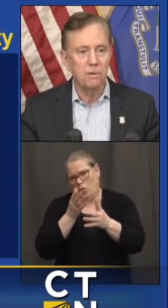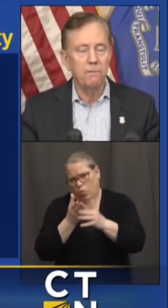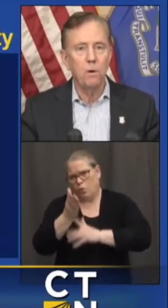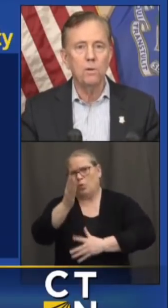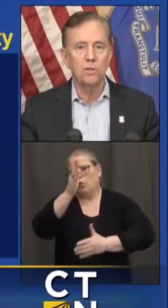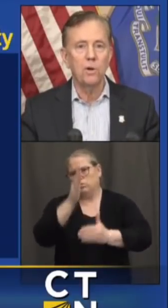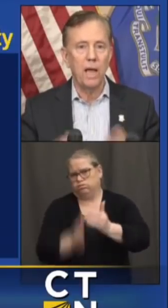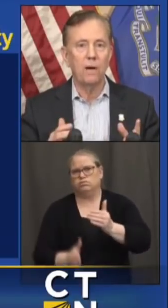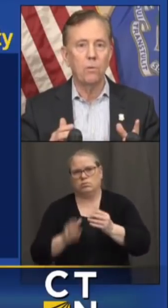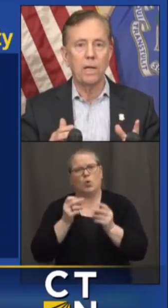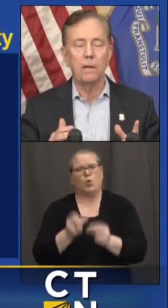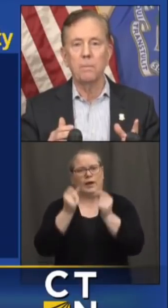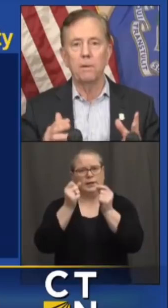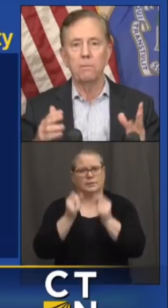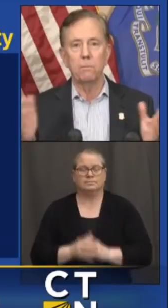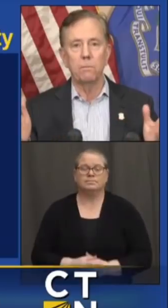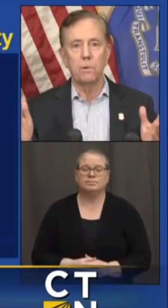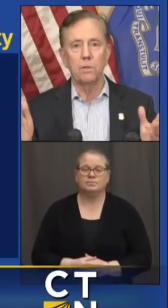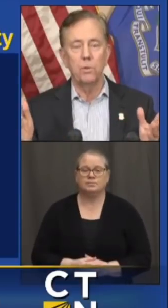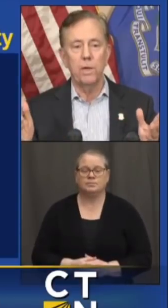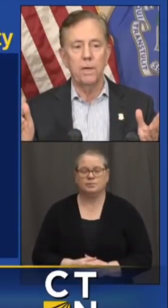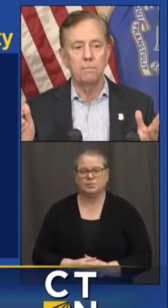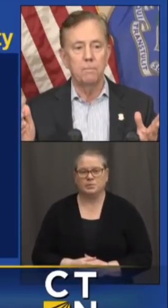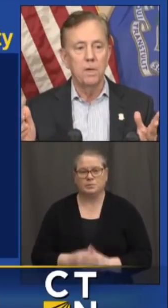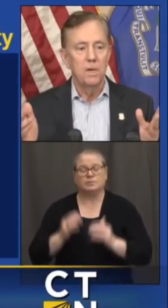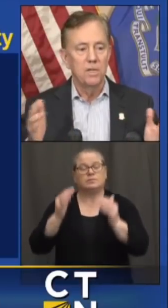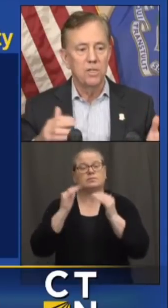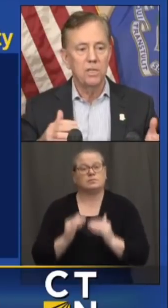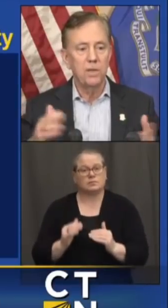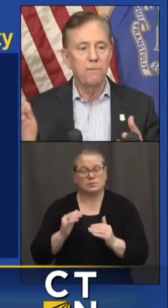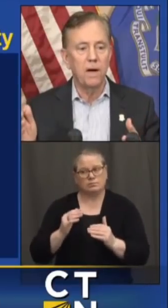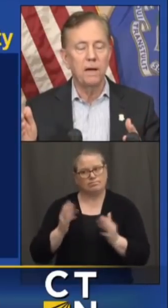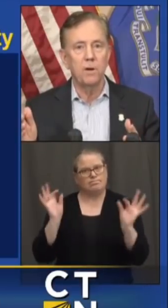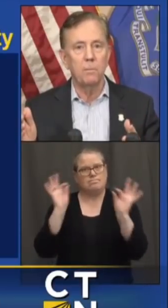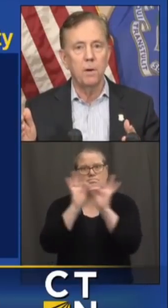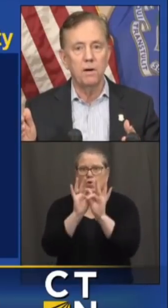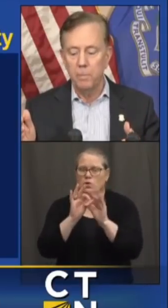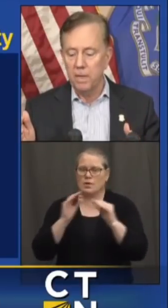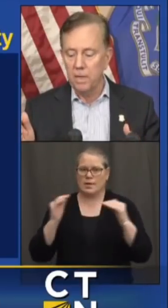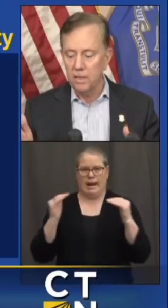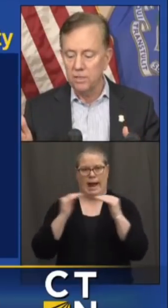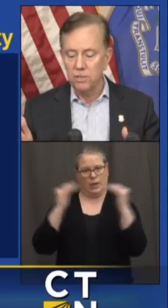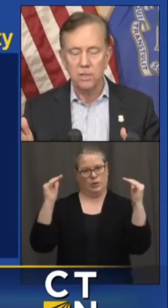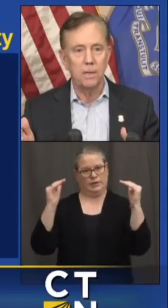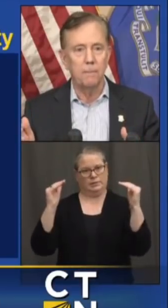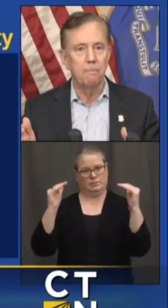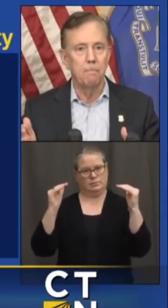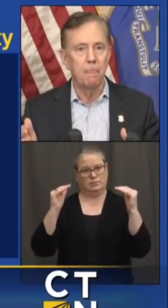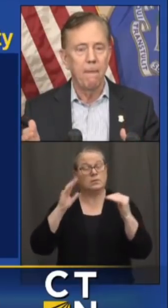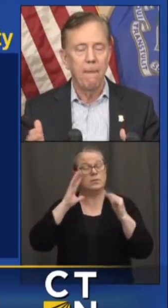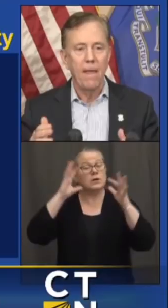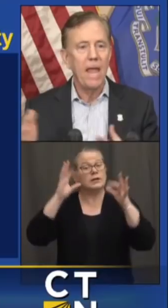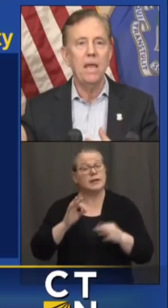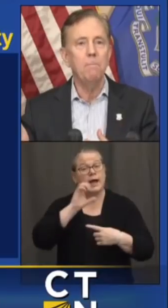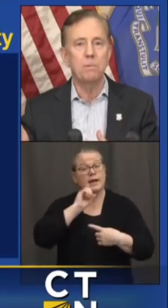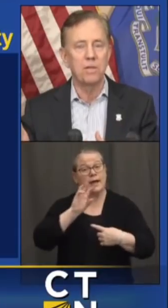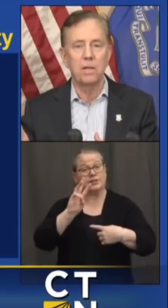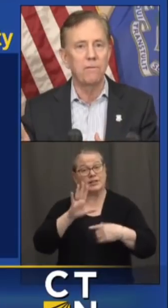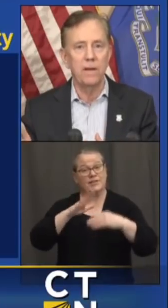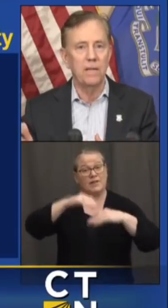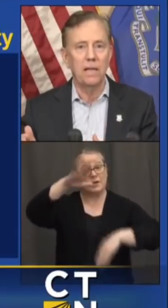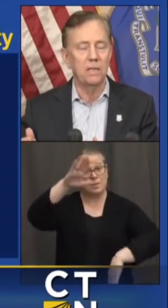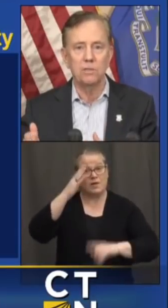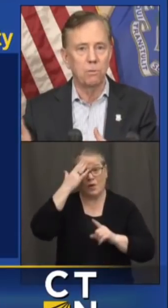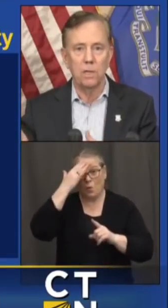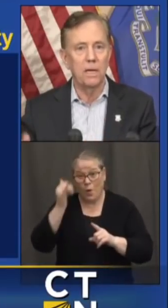Next is our focus on equity. I mean, we're doing 65 and above because 88%